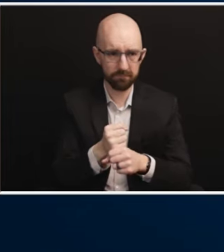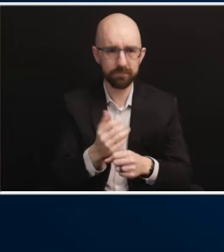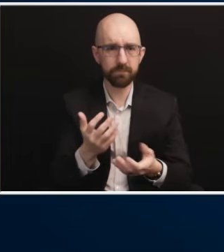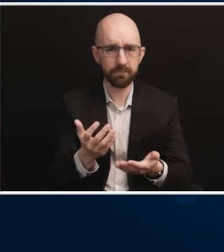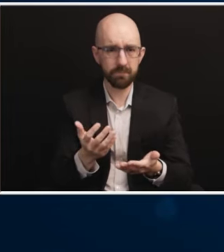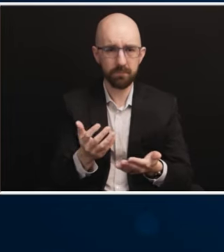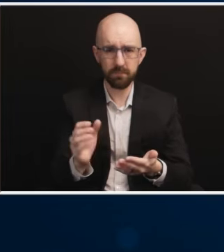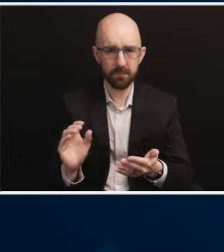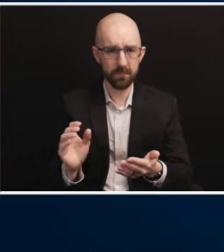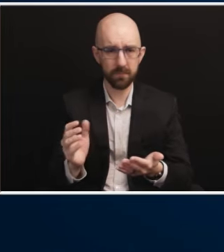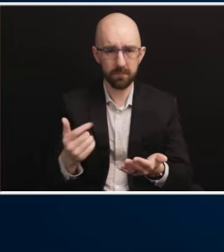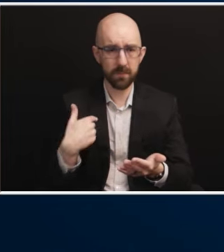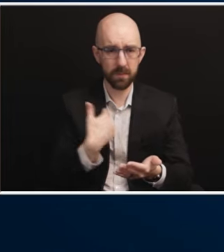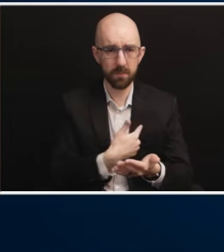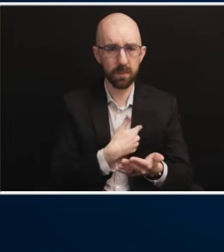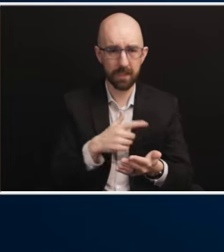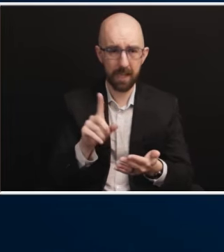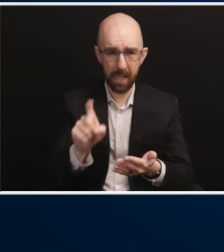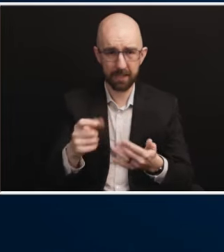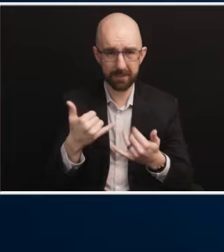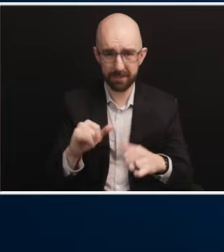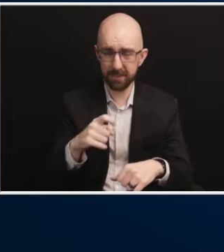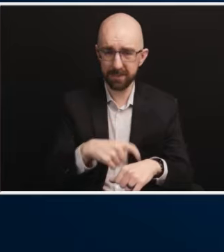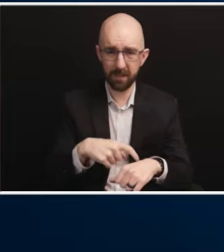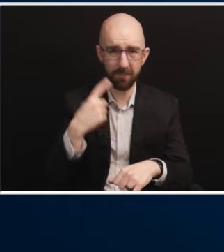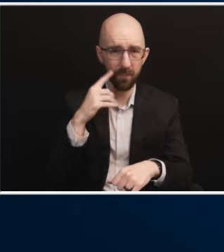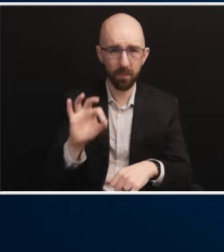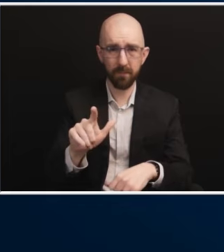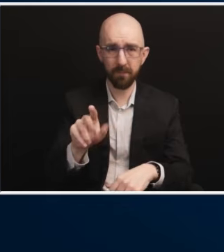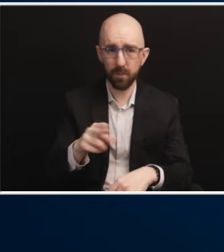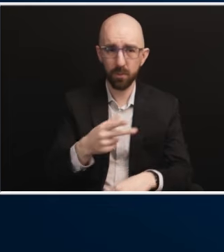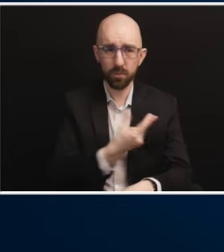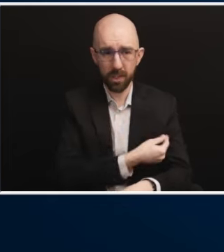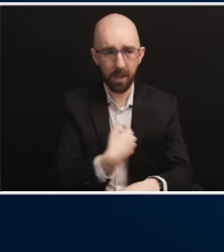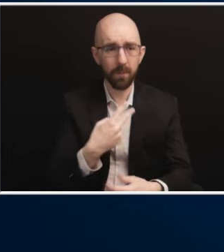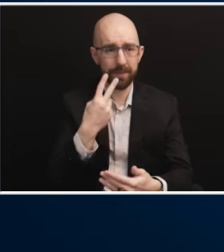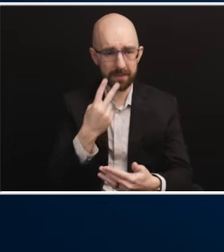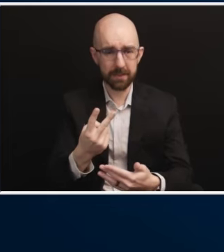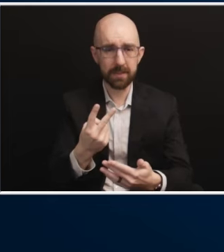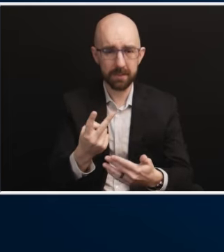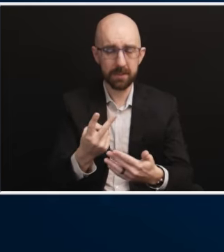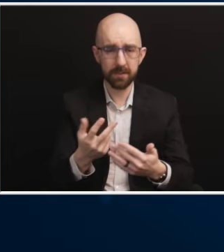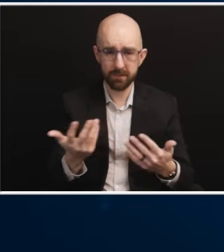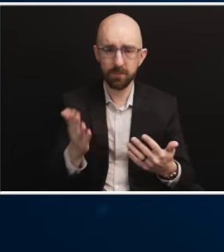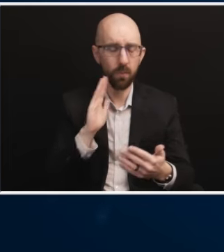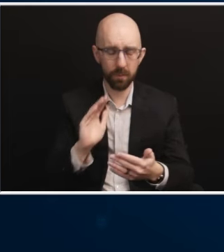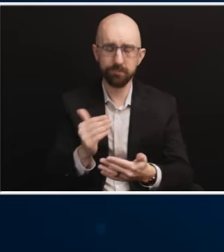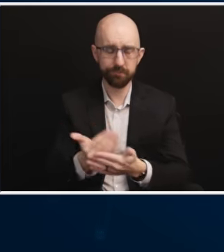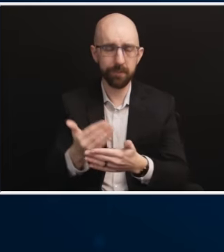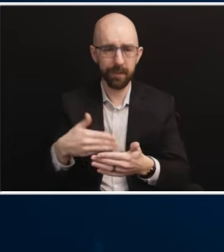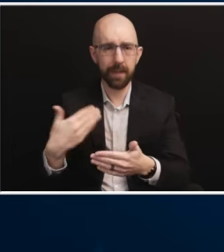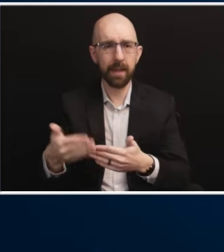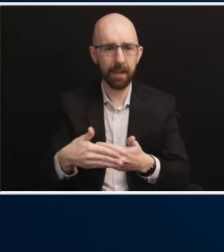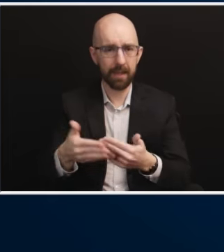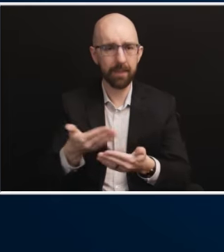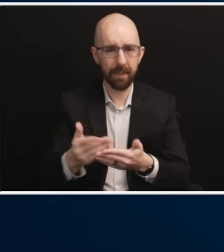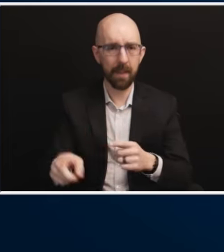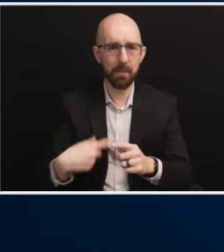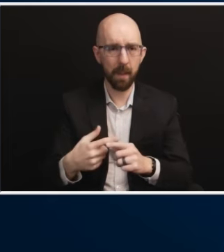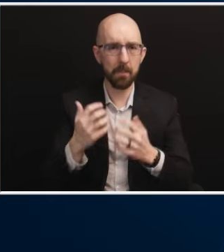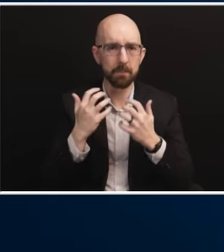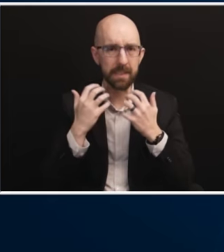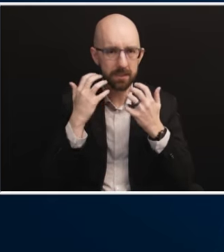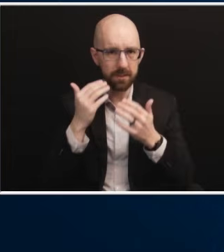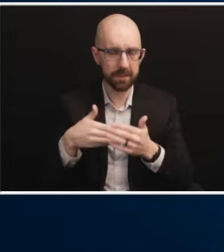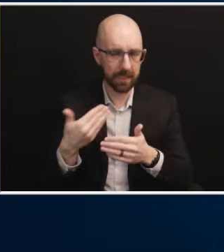We ask every week, is there still time for a flu shot? I mean, we've seen. Well, we'll get to the next thing about measles next, but is there time for a